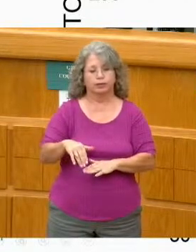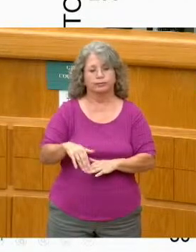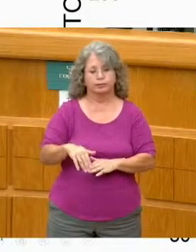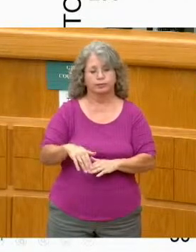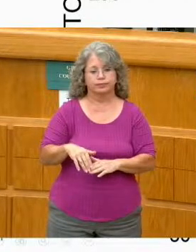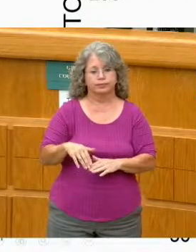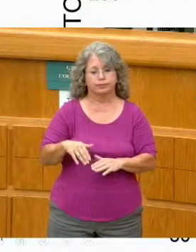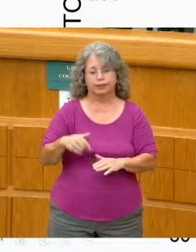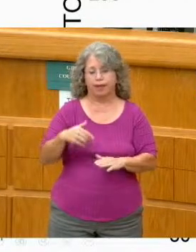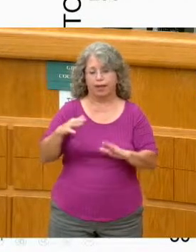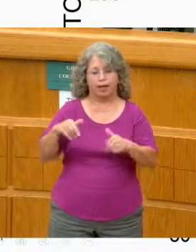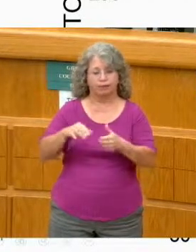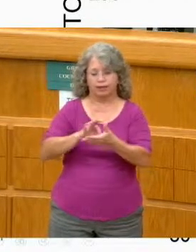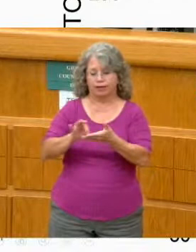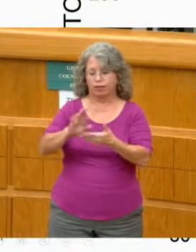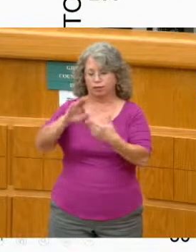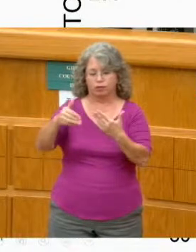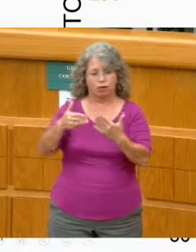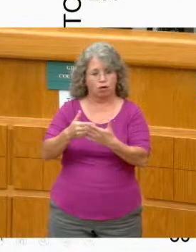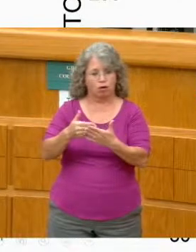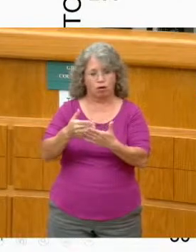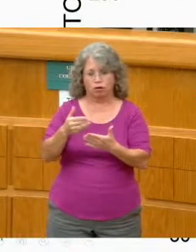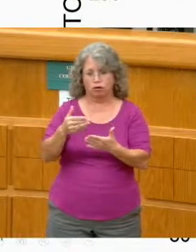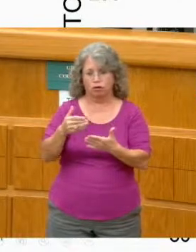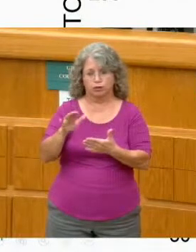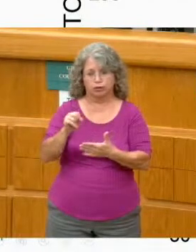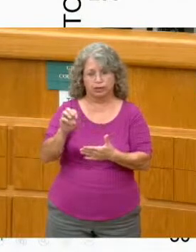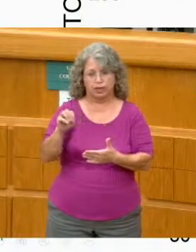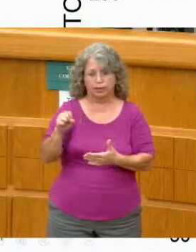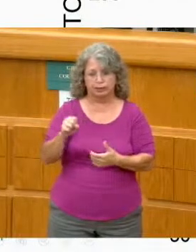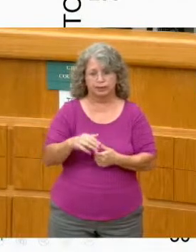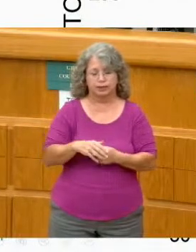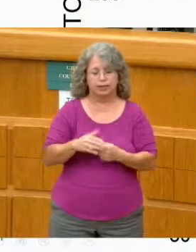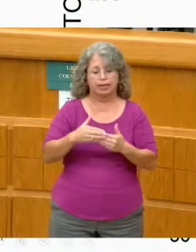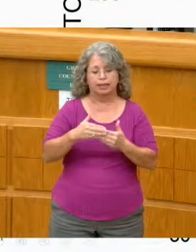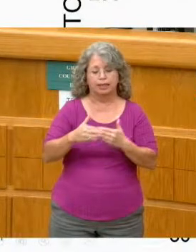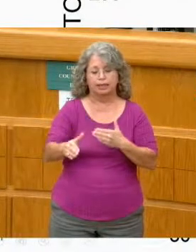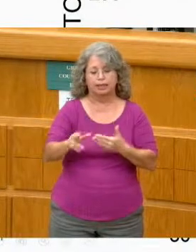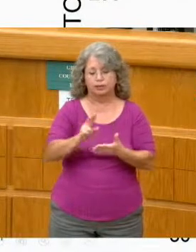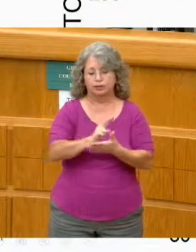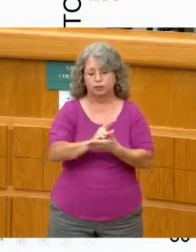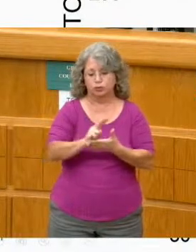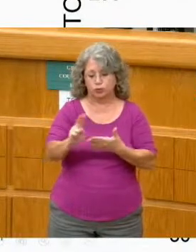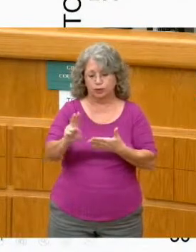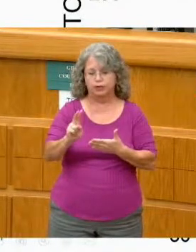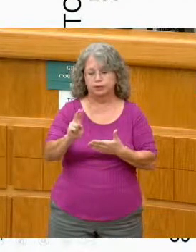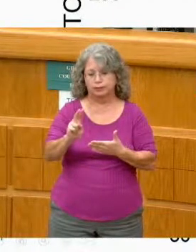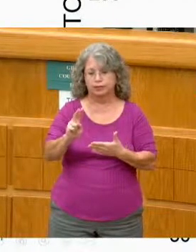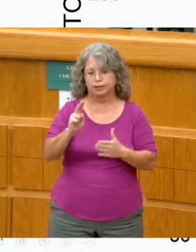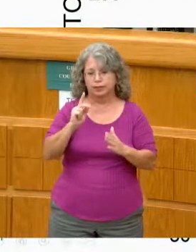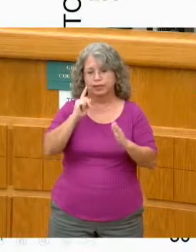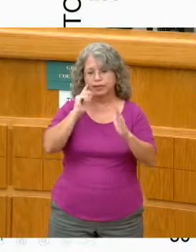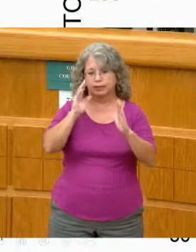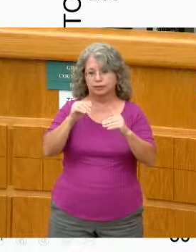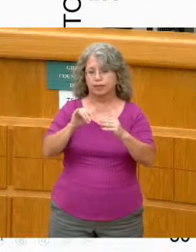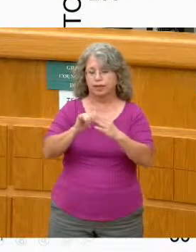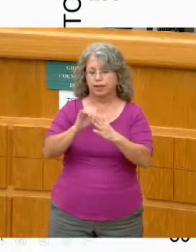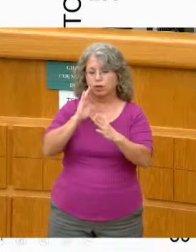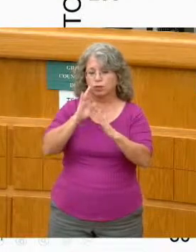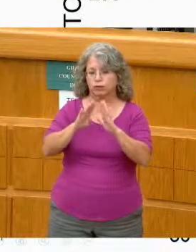know there's been more new cases that haven't been counted yet. In the next 14 days, we expect that these will